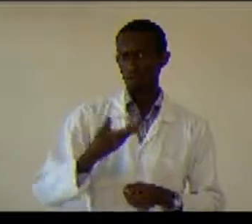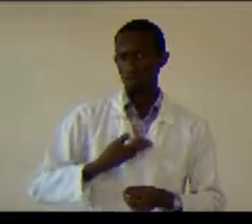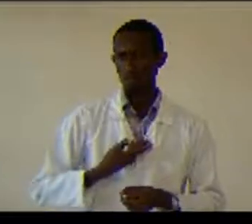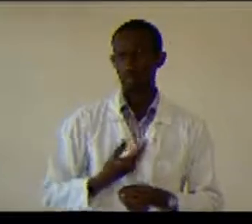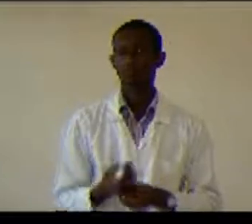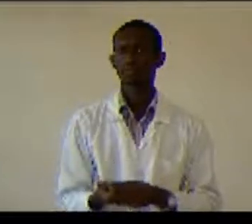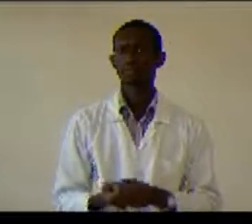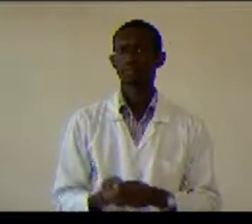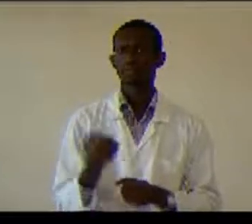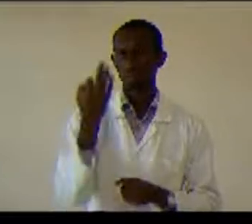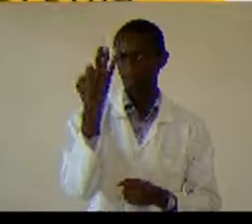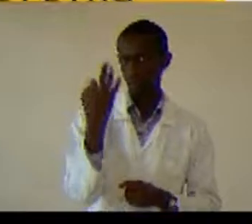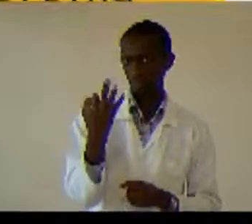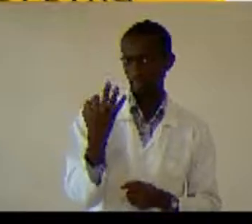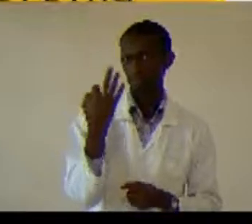330, right there,